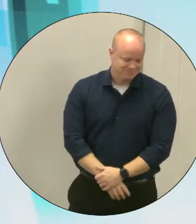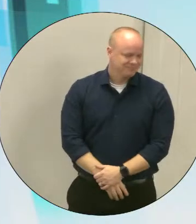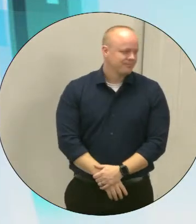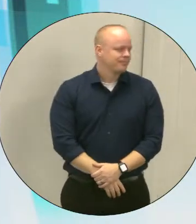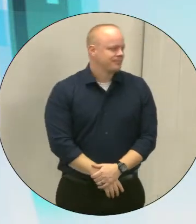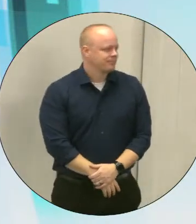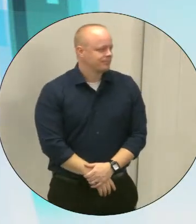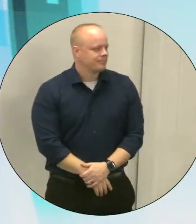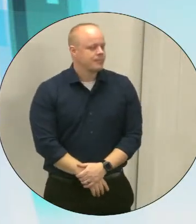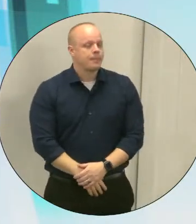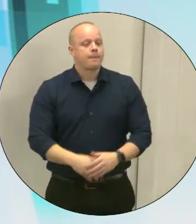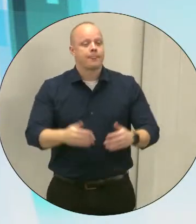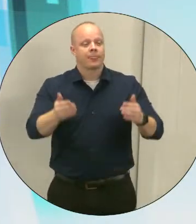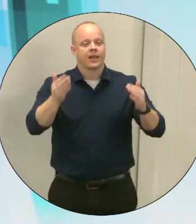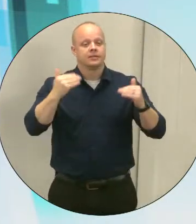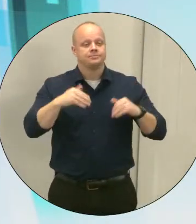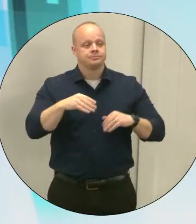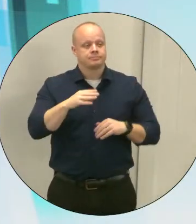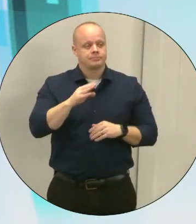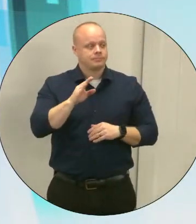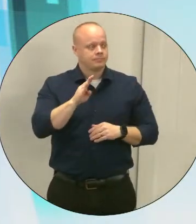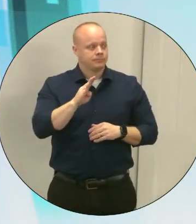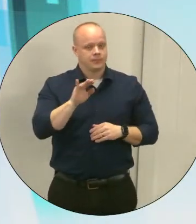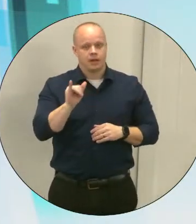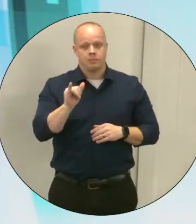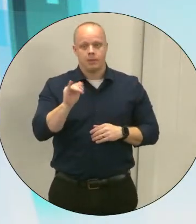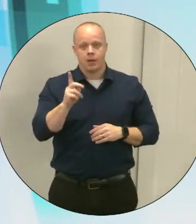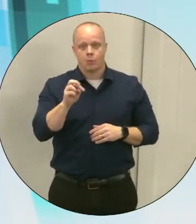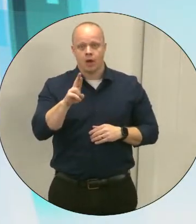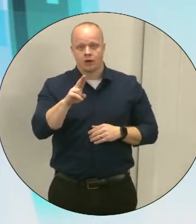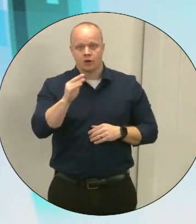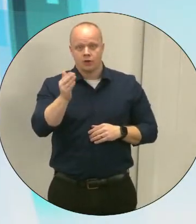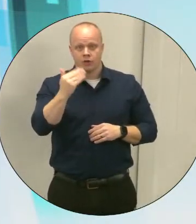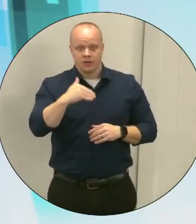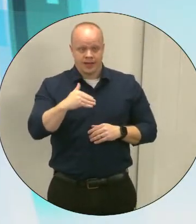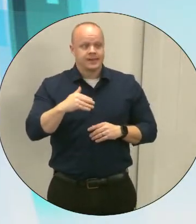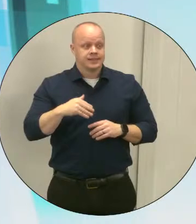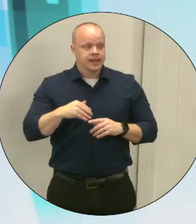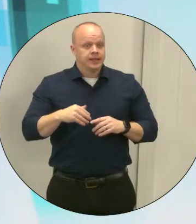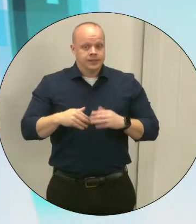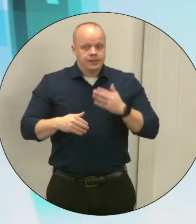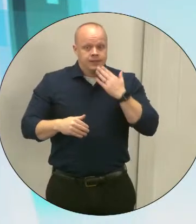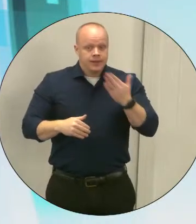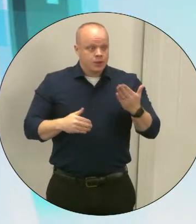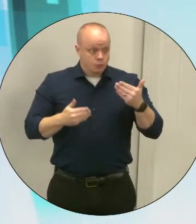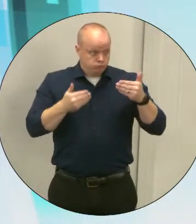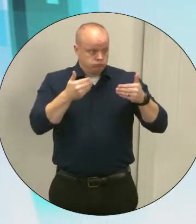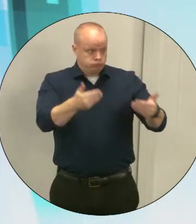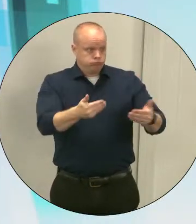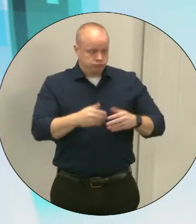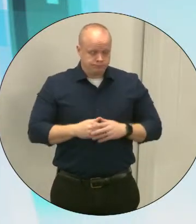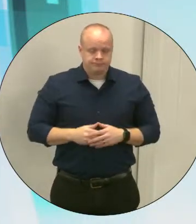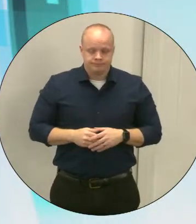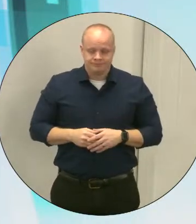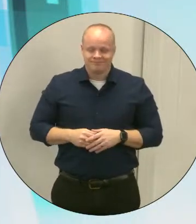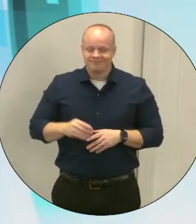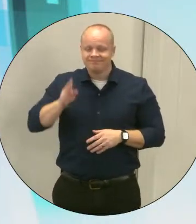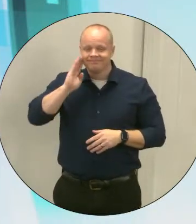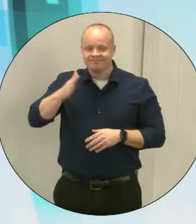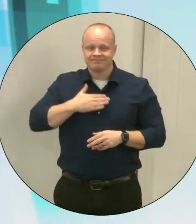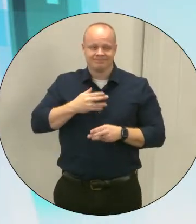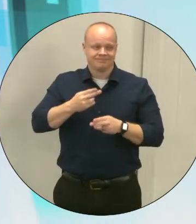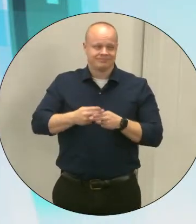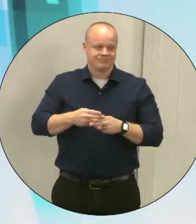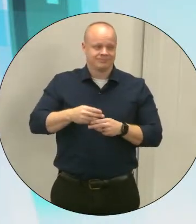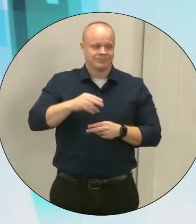you. Ms. Bywaters, you're up next, and thank you. Please proceed. Hello, my name is